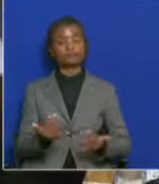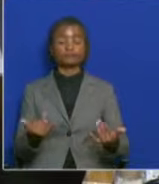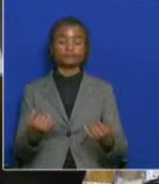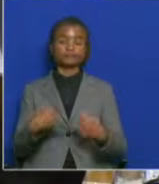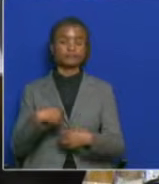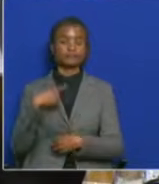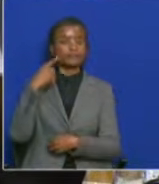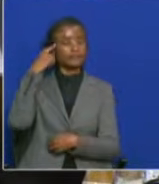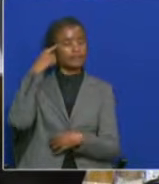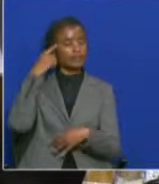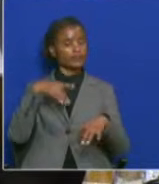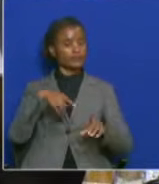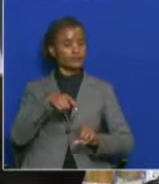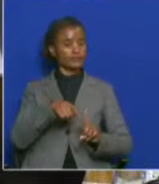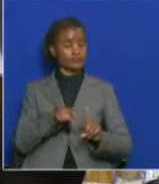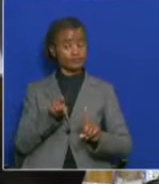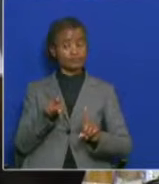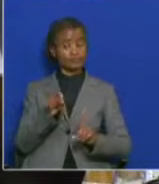that affidavit.